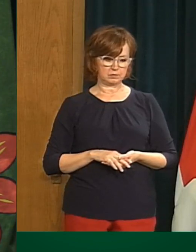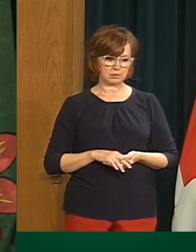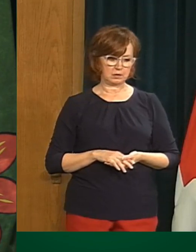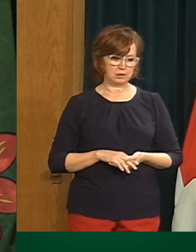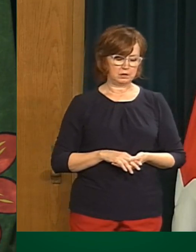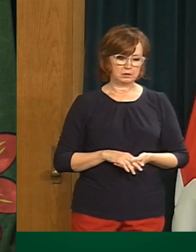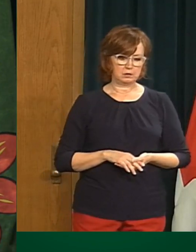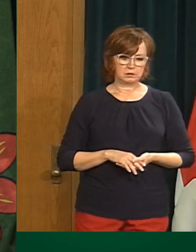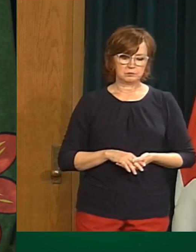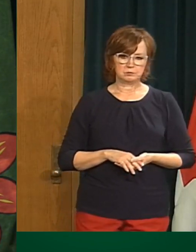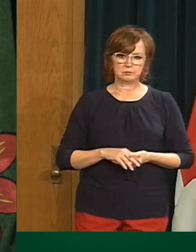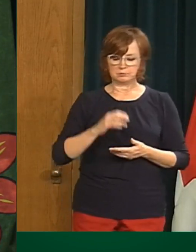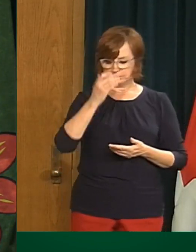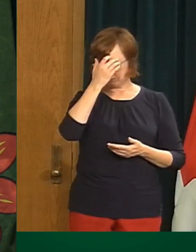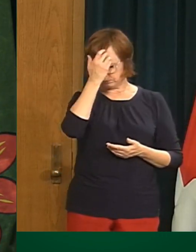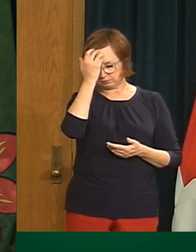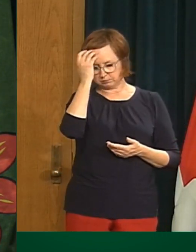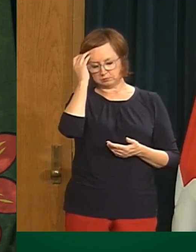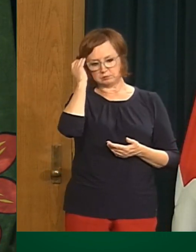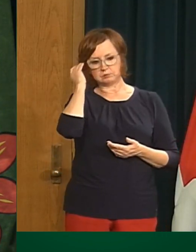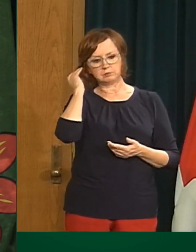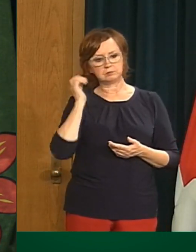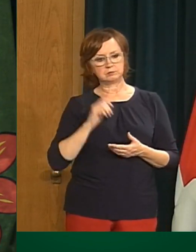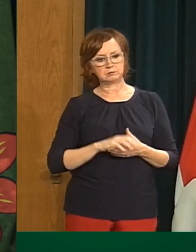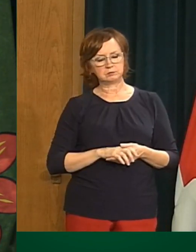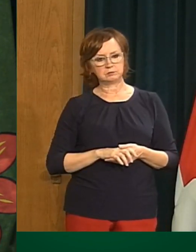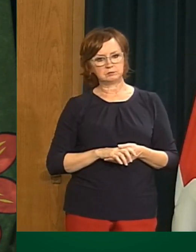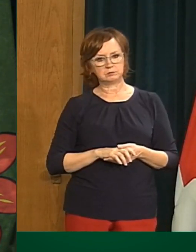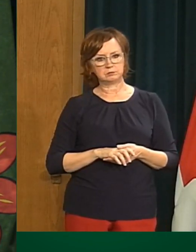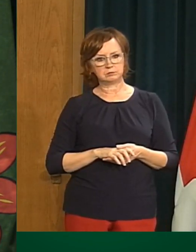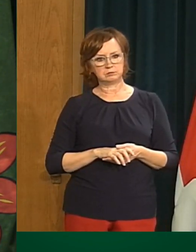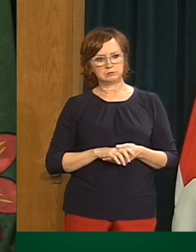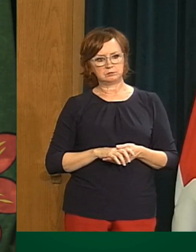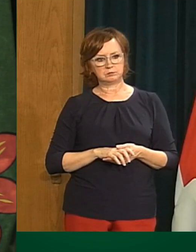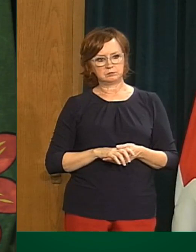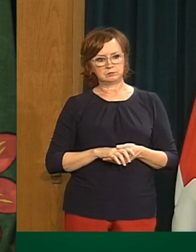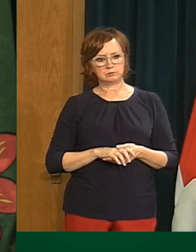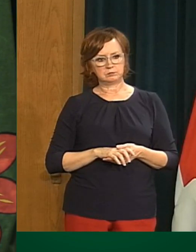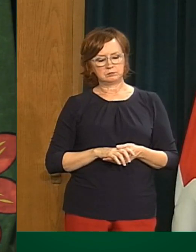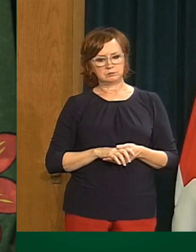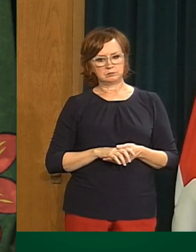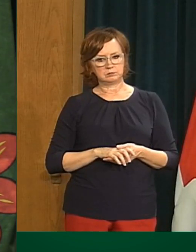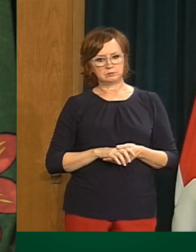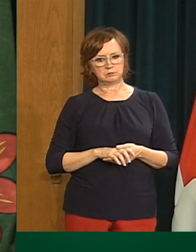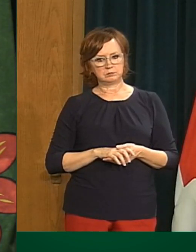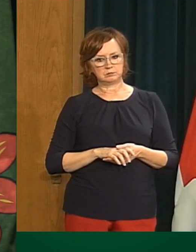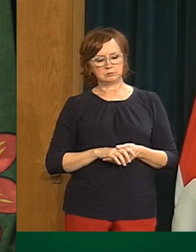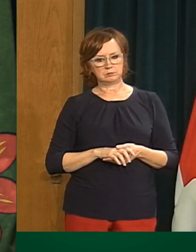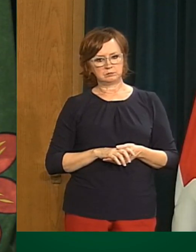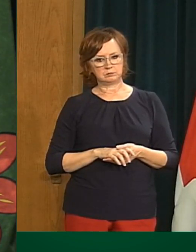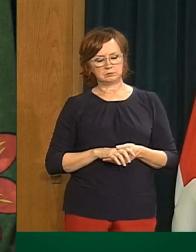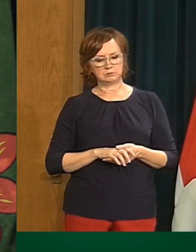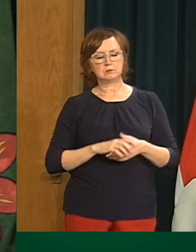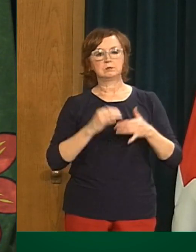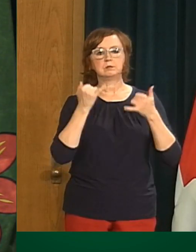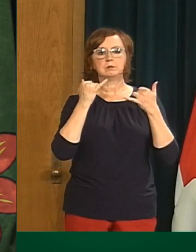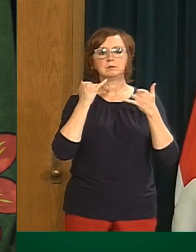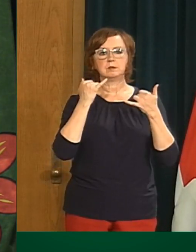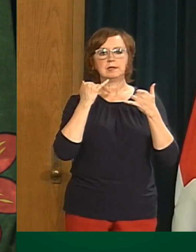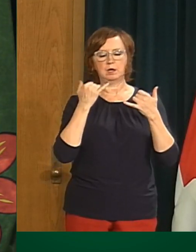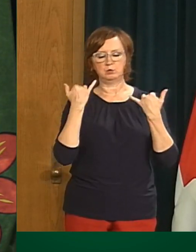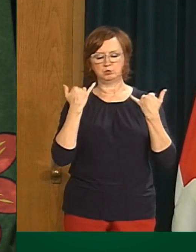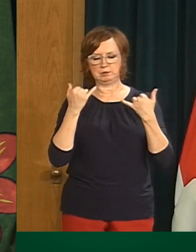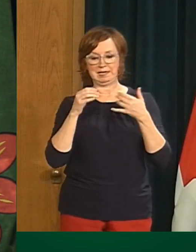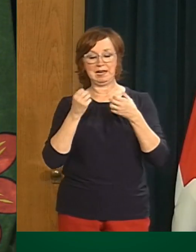People are now seeing for the first time a double-digit number with 10, of course, just barely new cases